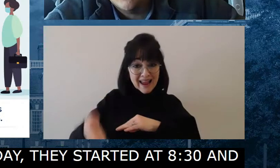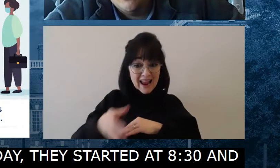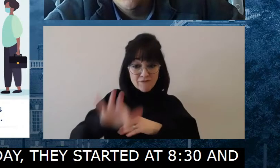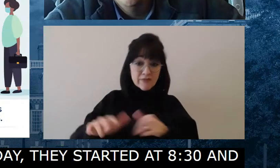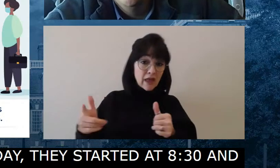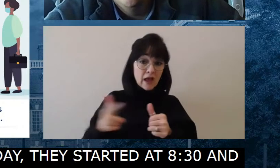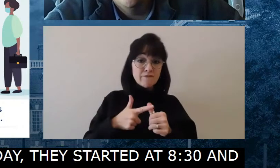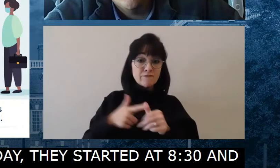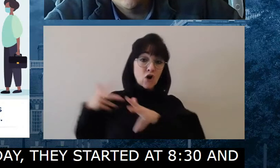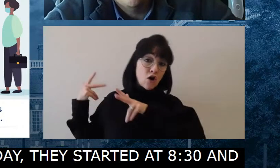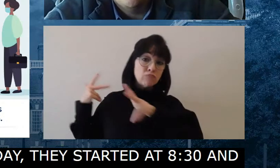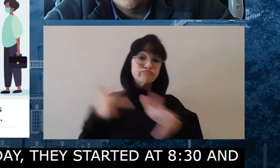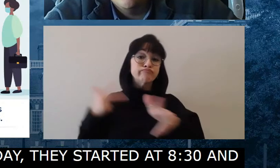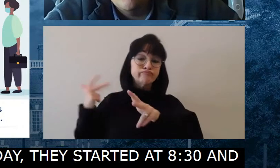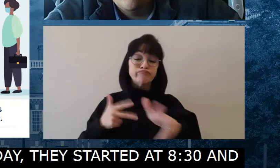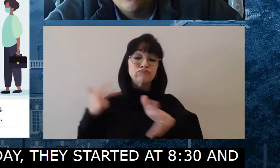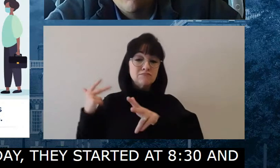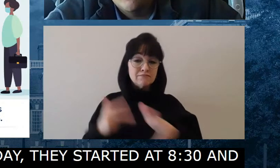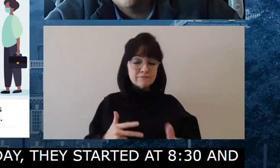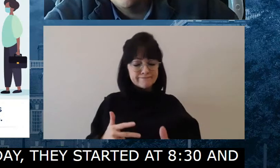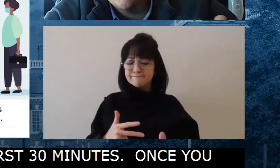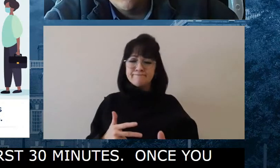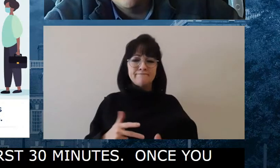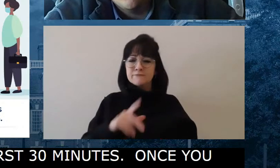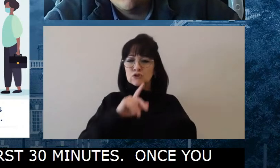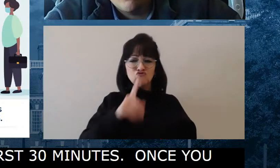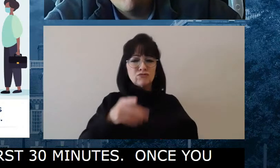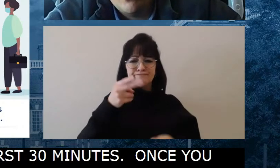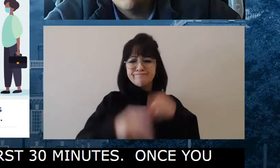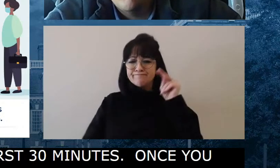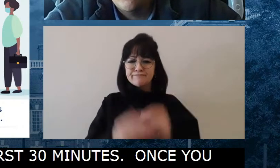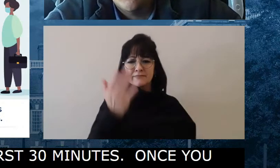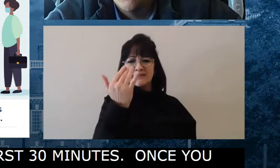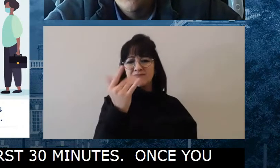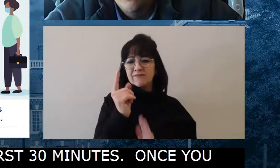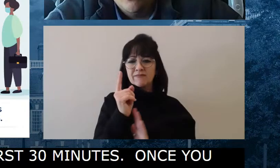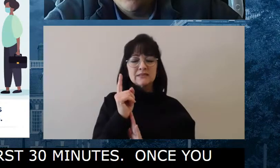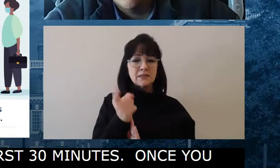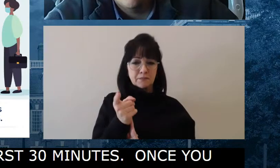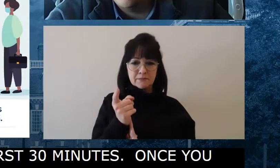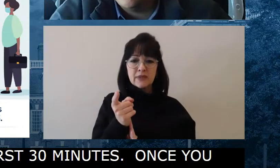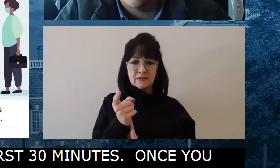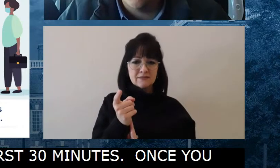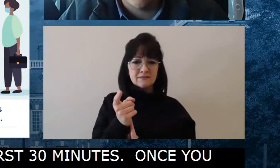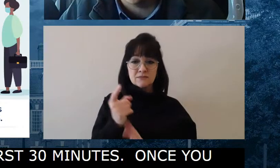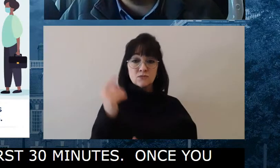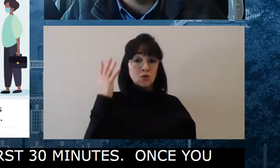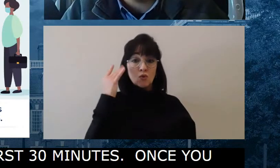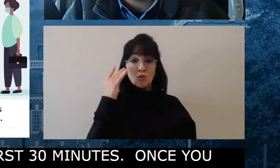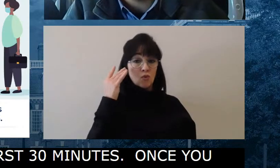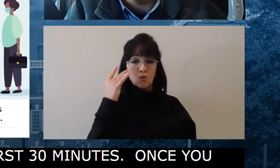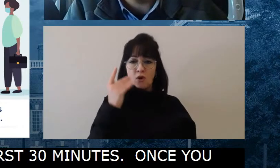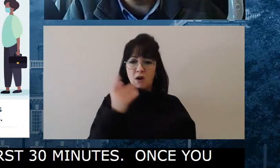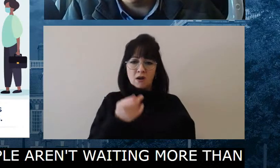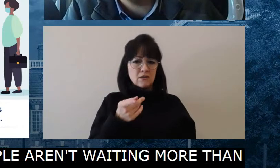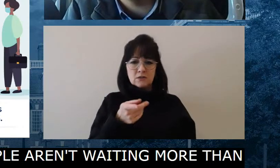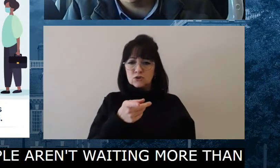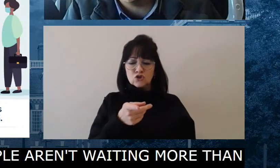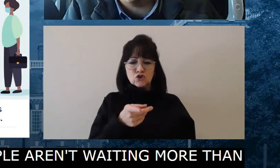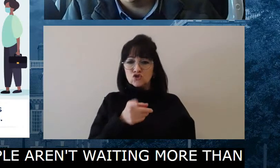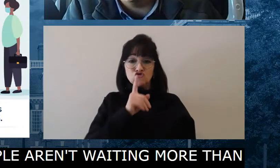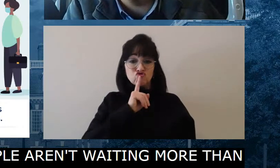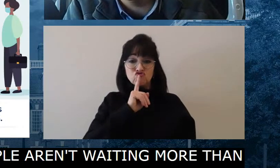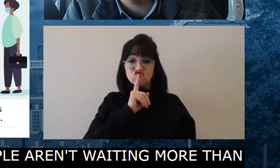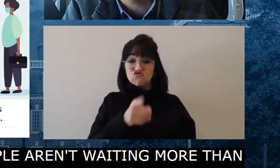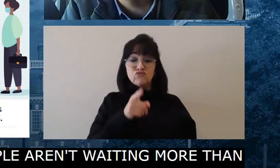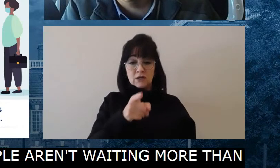There's a check-in, there's a screening, and then there's the administration and the observation. It's not uncommon. You're spending more time in the